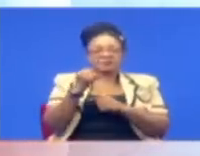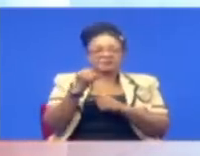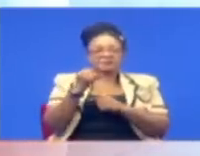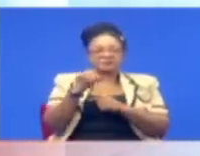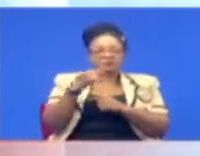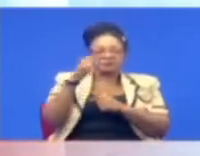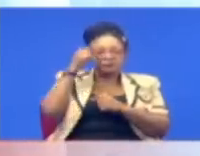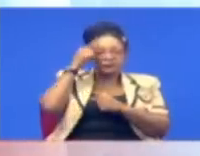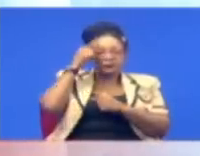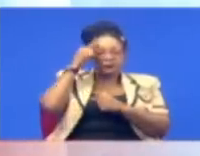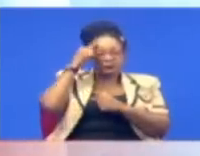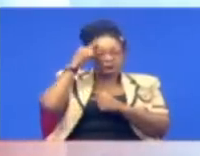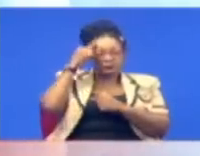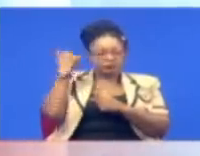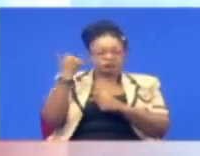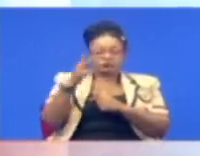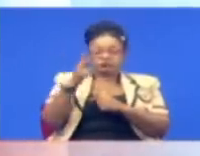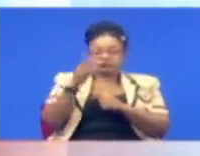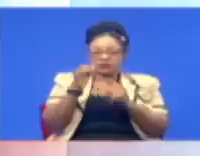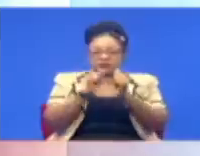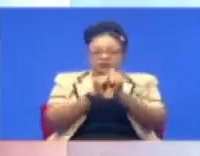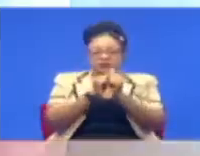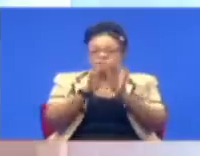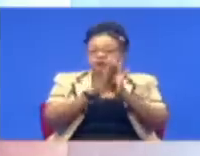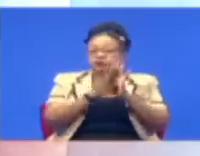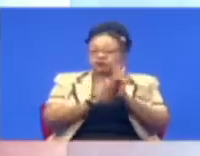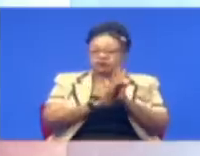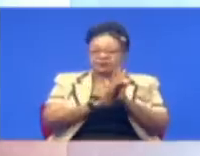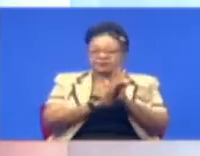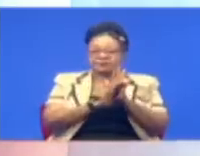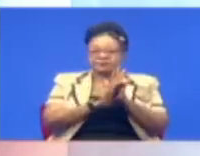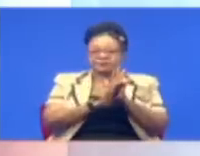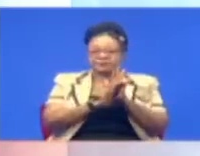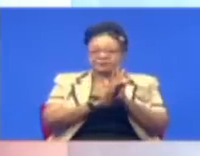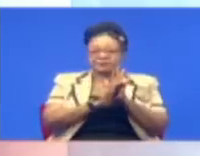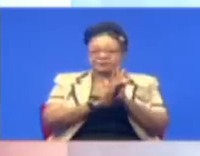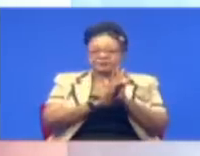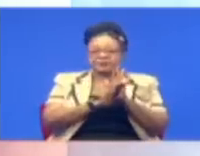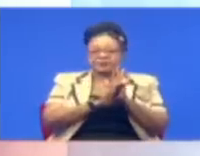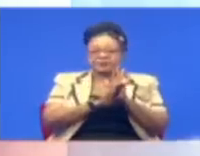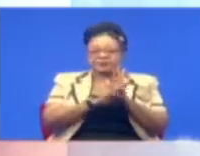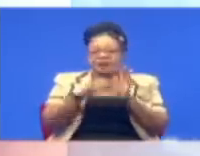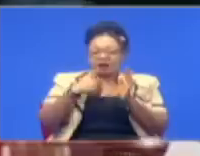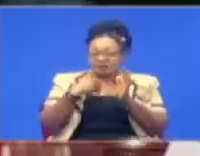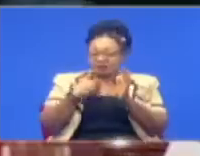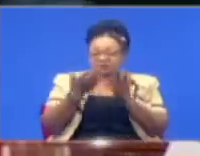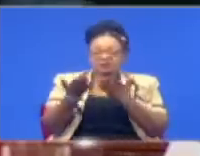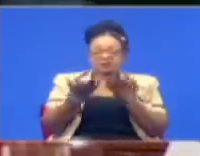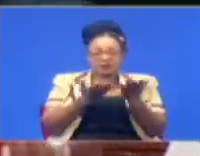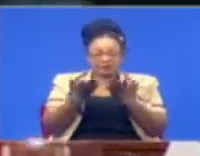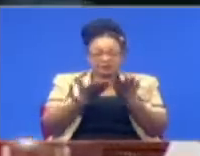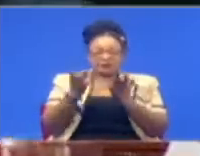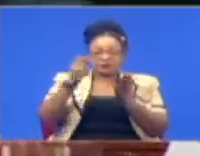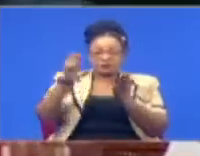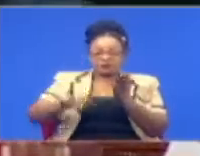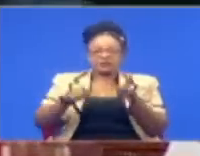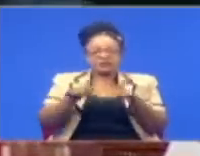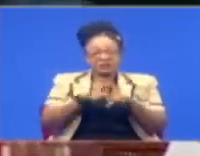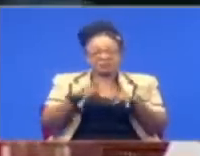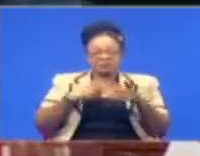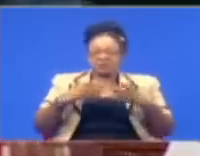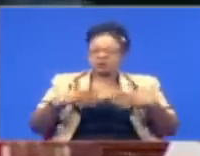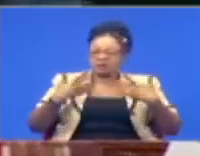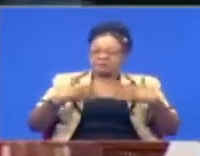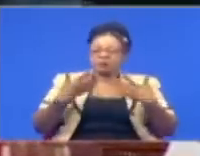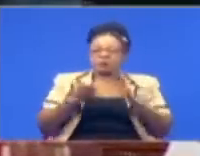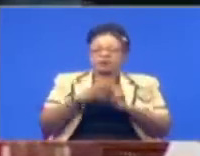Because of the 2010 Constitution. Having served also in the judiciary even before them, I was also very impressed with Evans